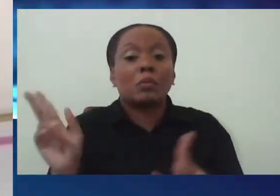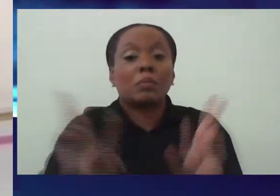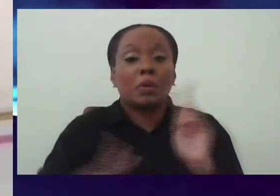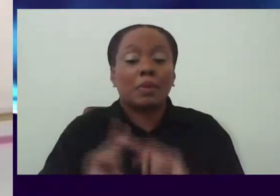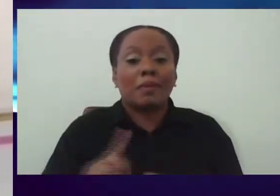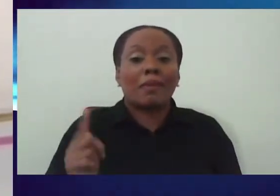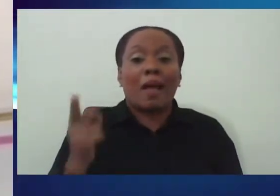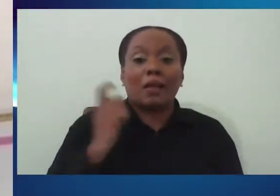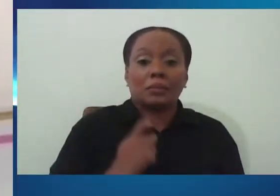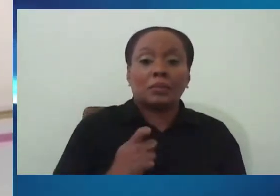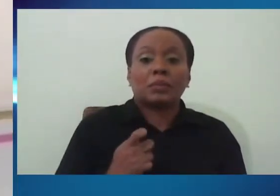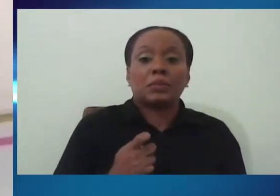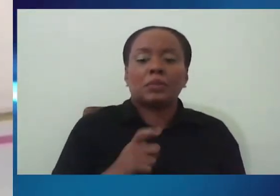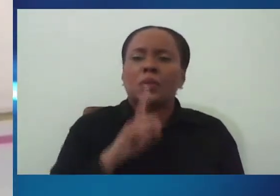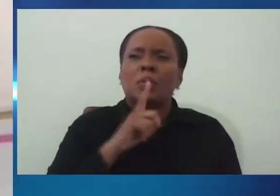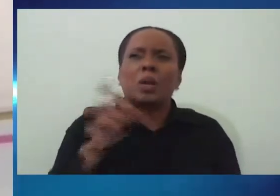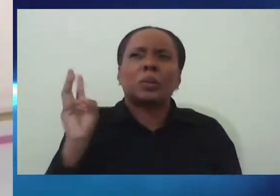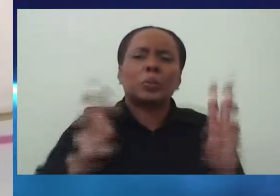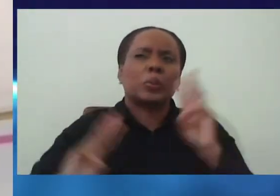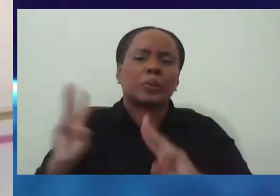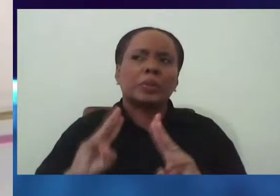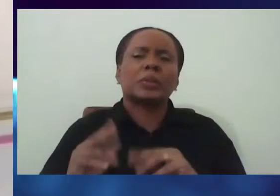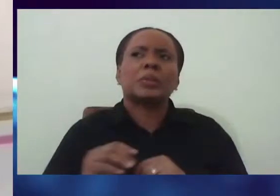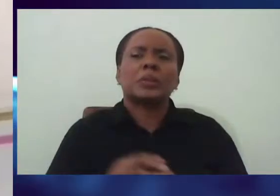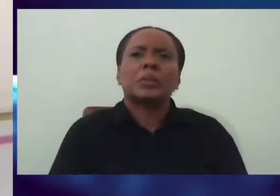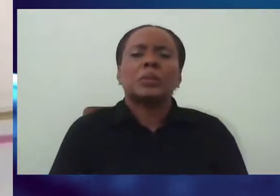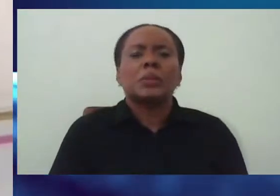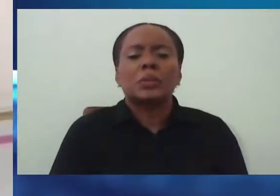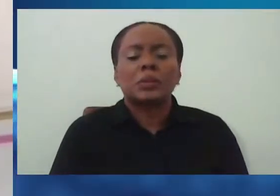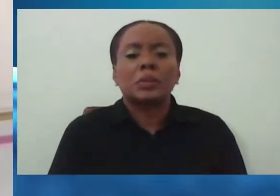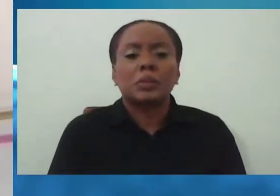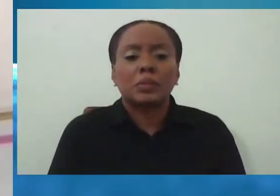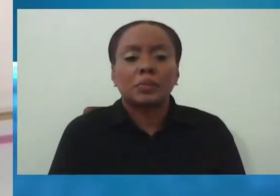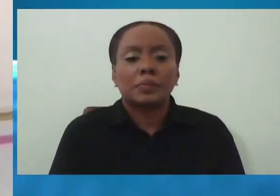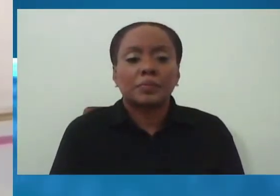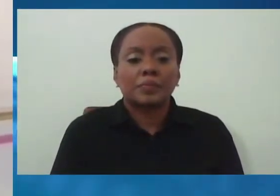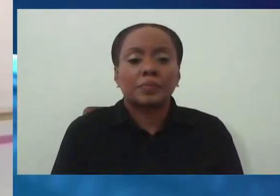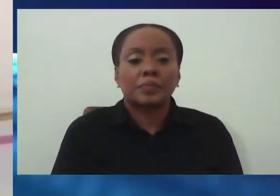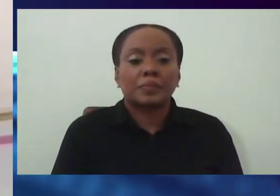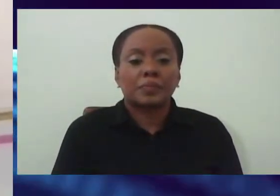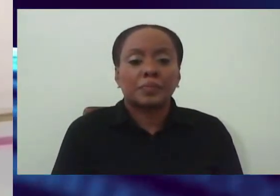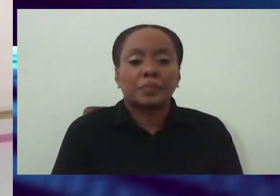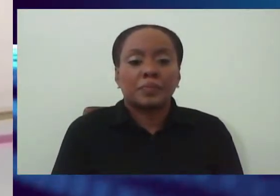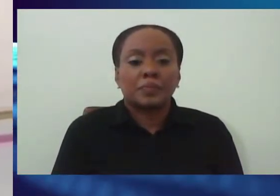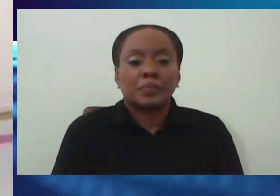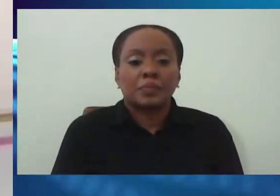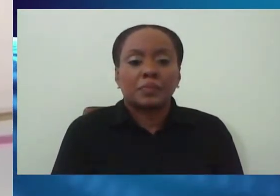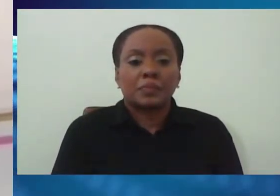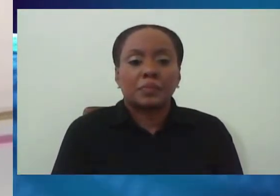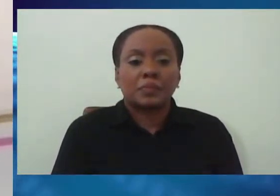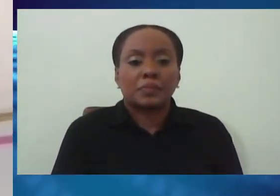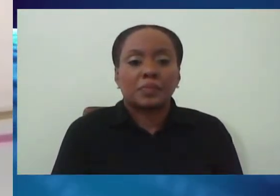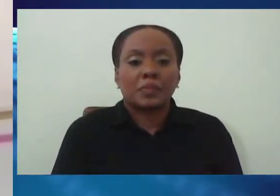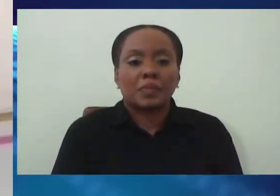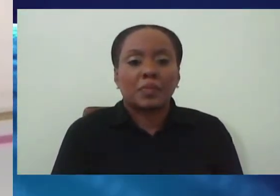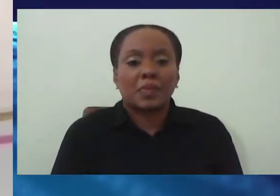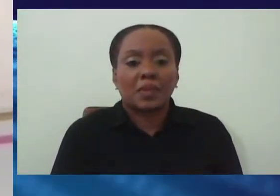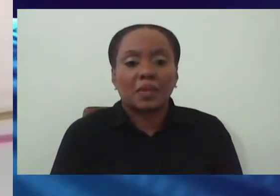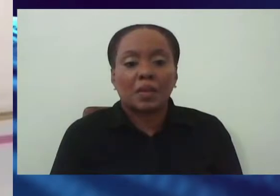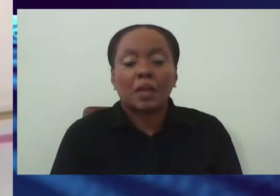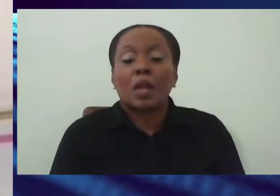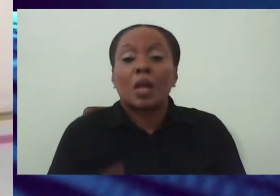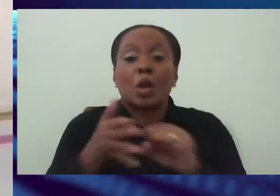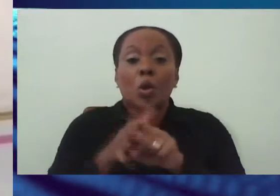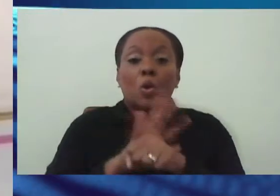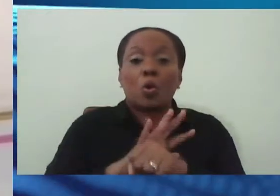it's a bit concerning to me, really revolves around if the non-pharmaceutical interventions help. Is there still a